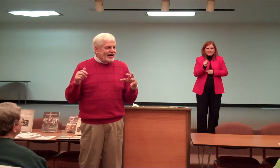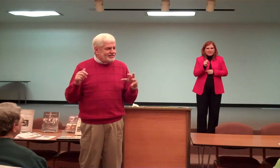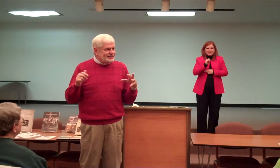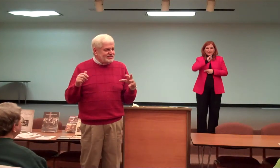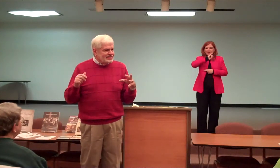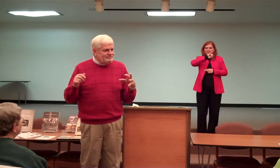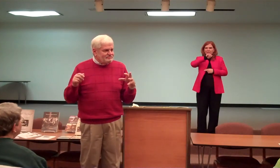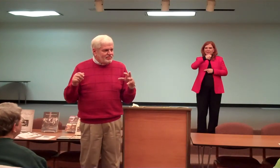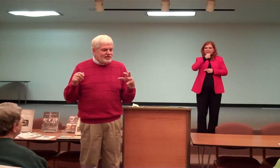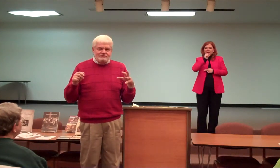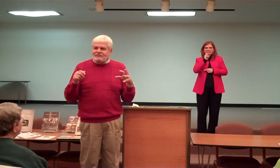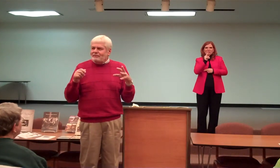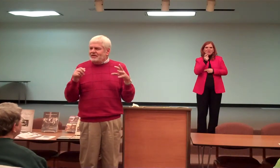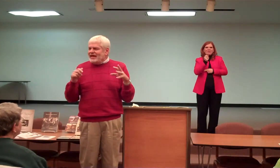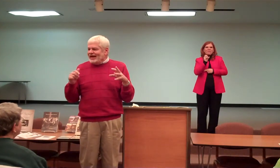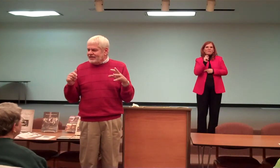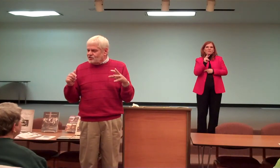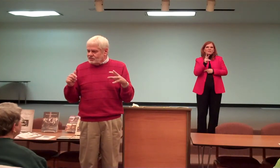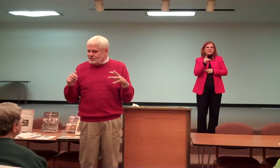Javersaks,